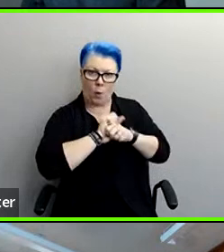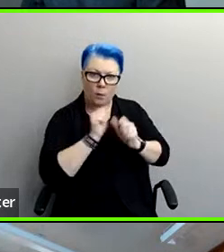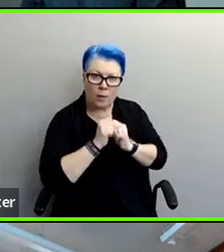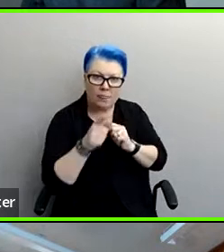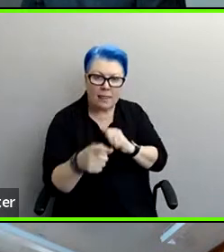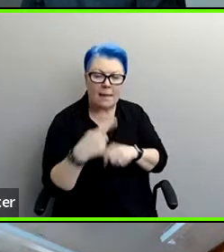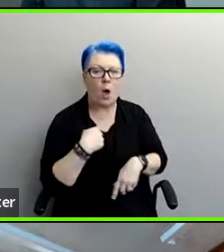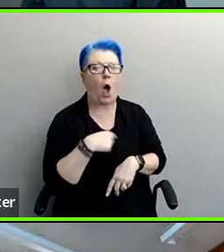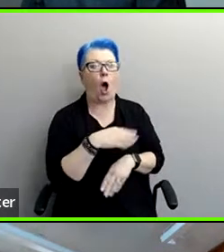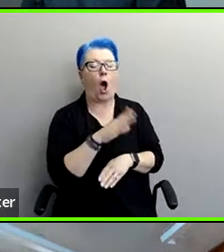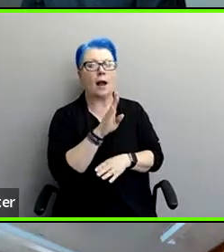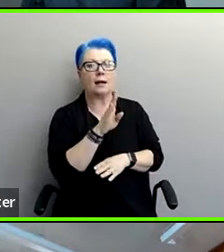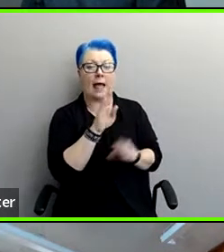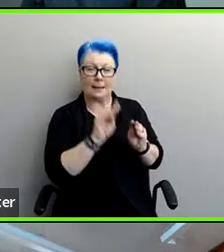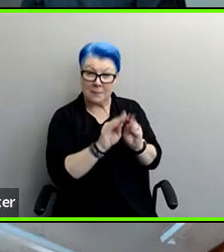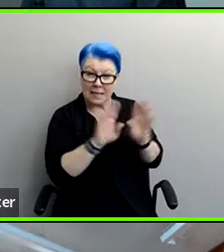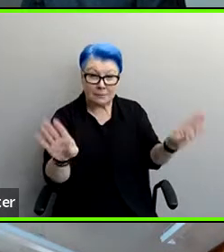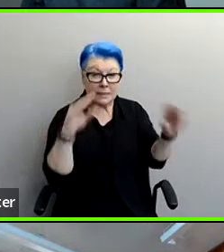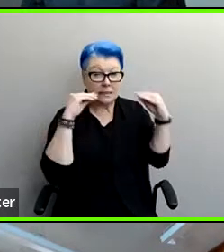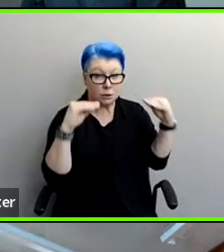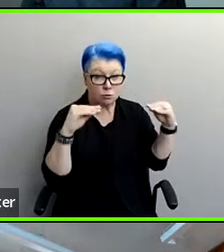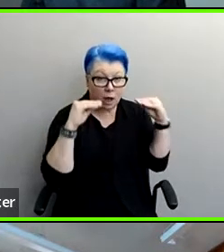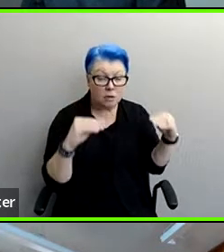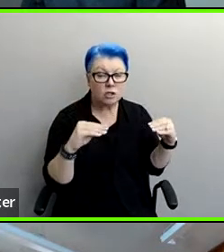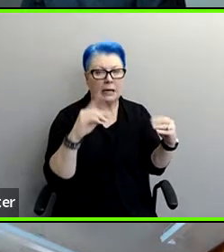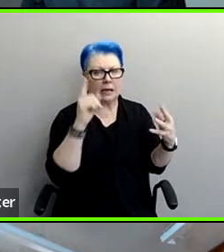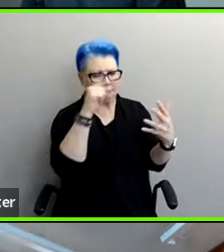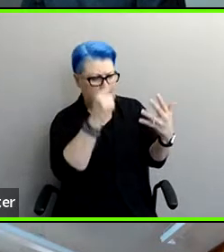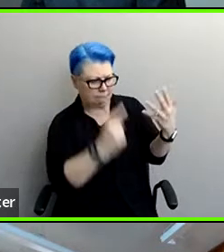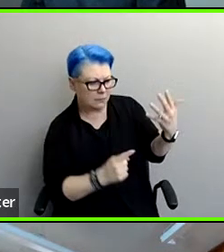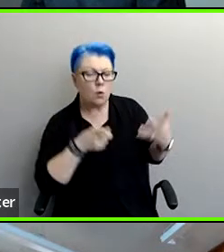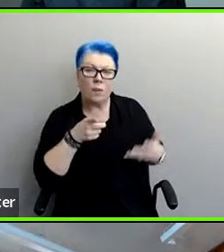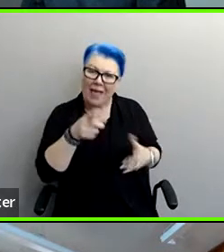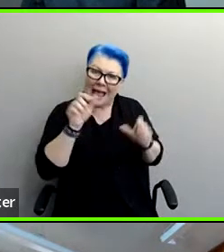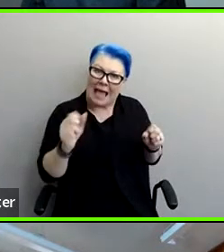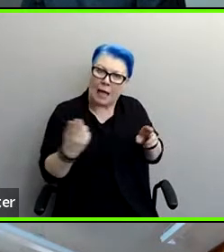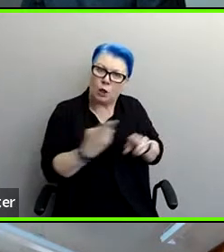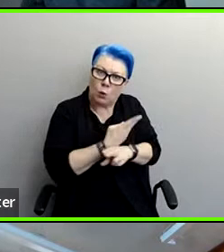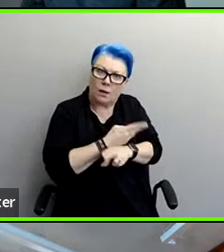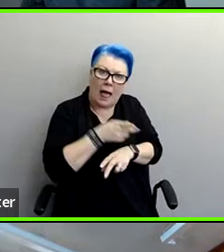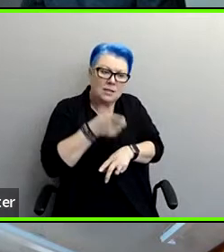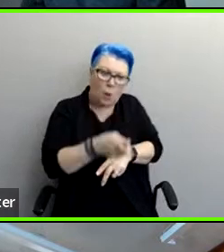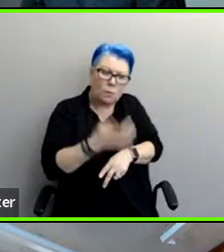on explicit instruction and those sorts of things so that they're utilizing those strategies and embedding them in their practice.